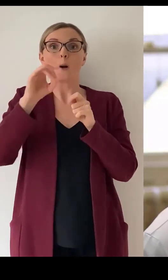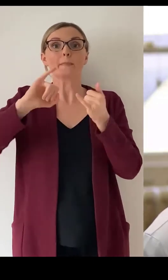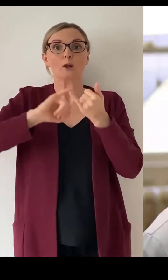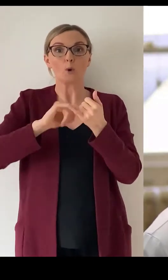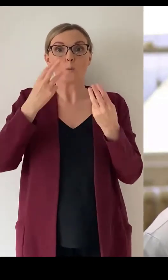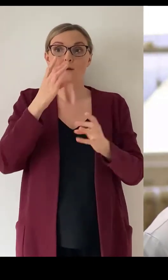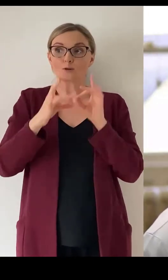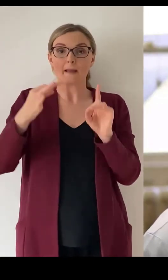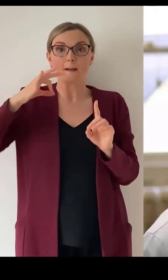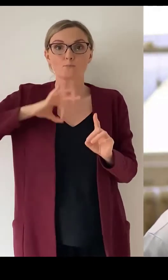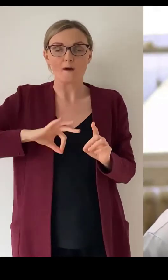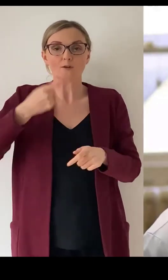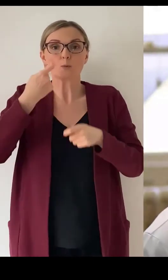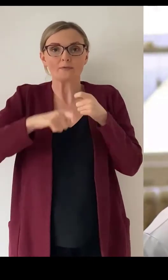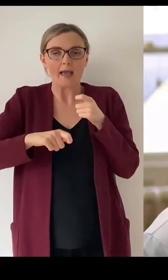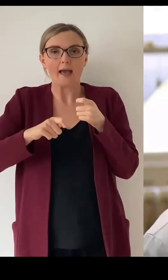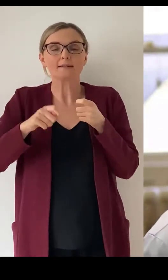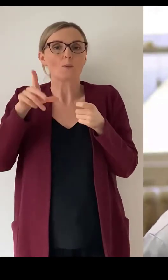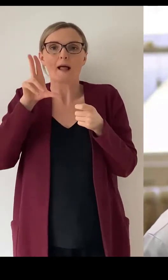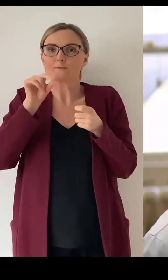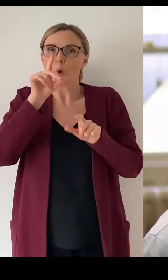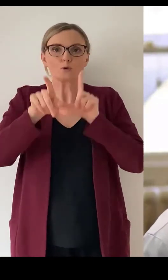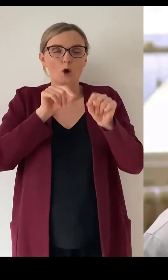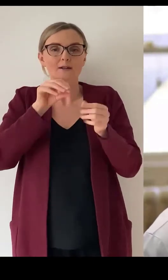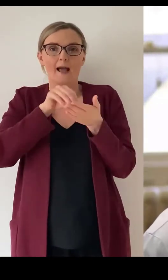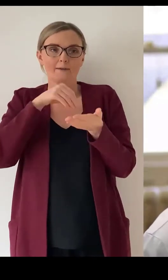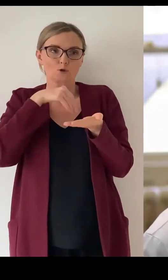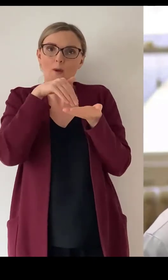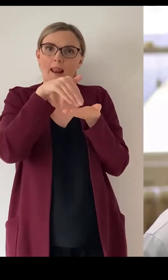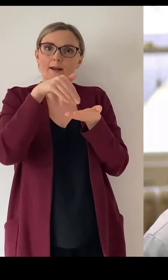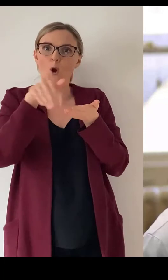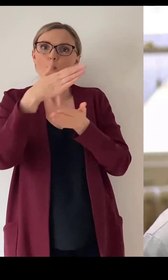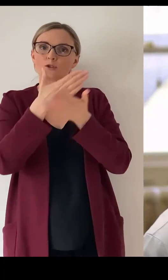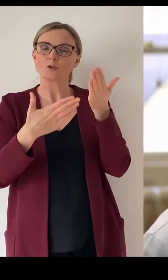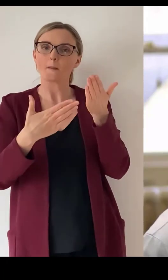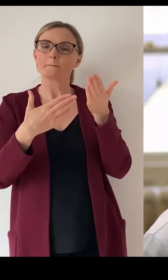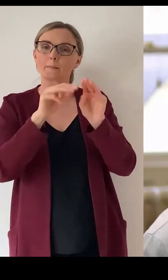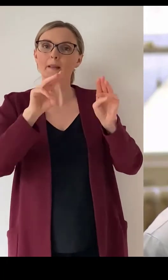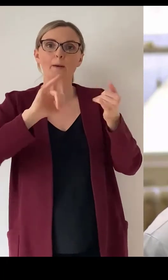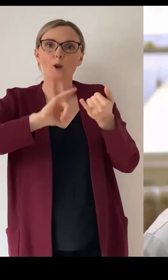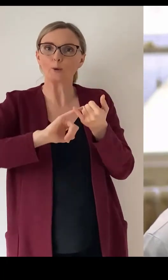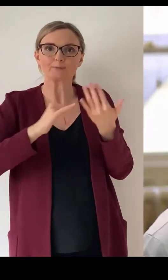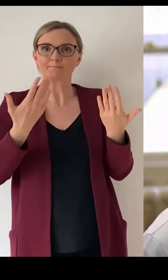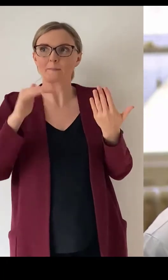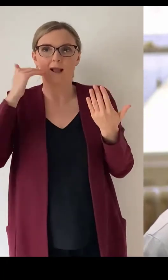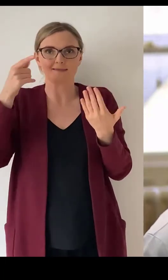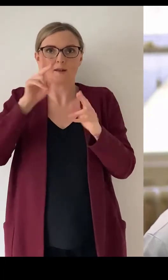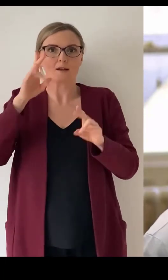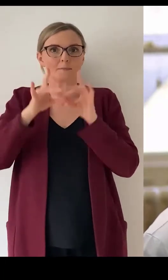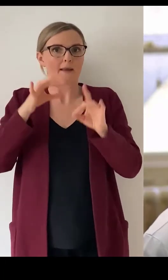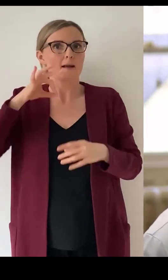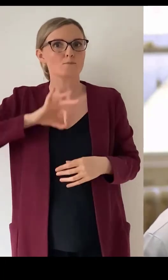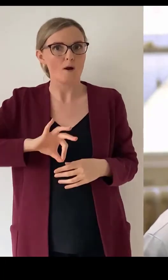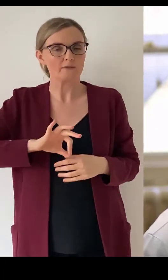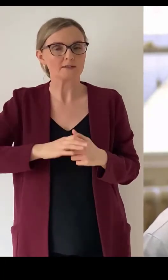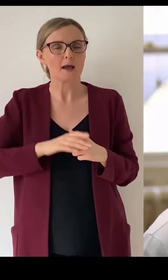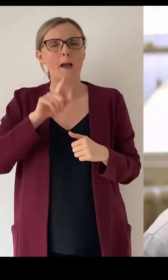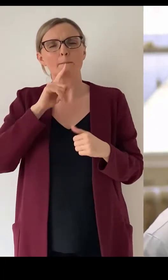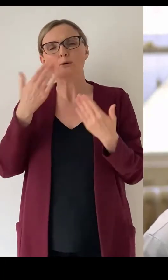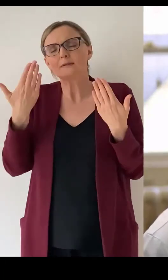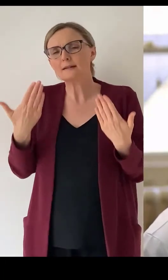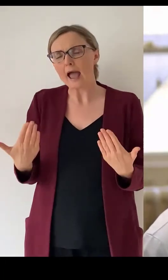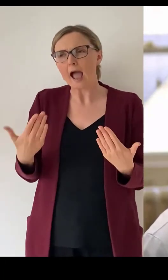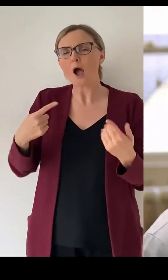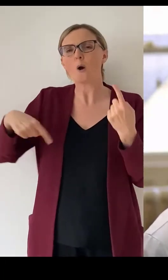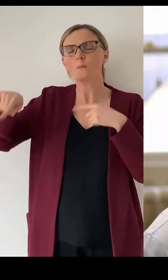but to let go of some workers who are no longer profitable. However, economists are beginning to think that the